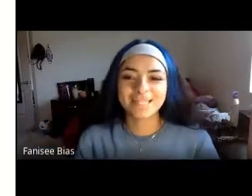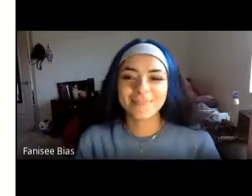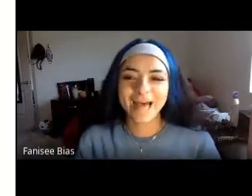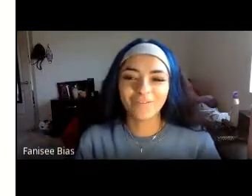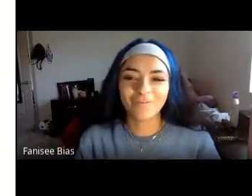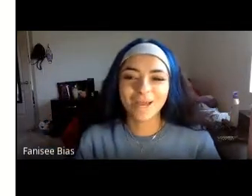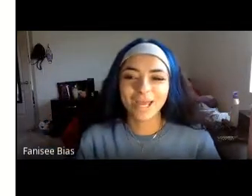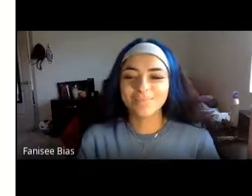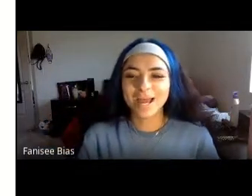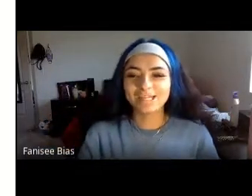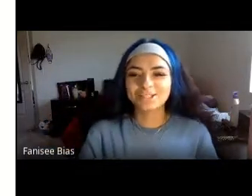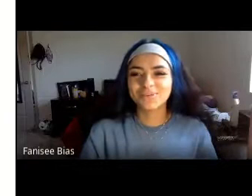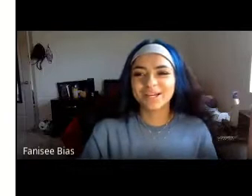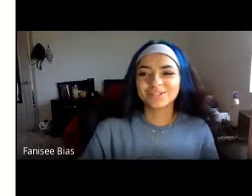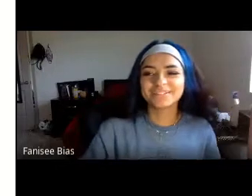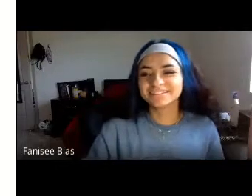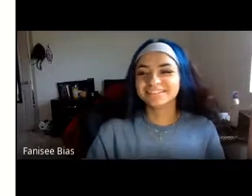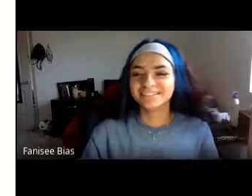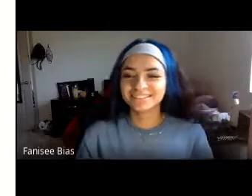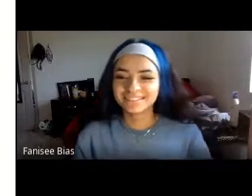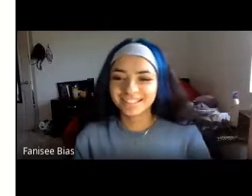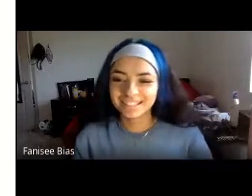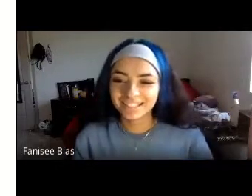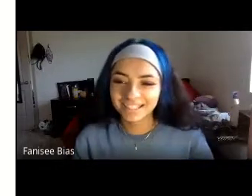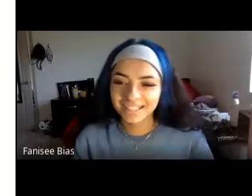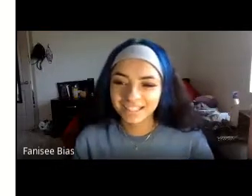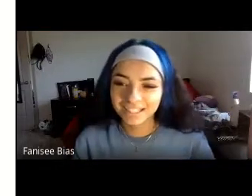I'm like singing the alphabet in my head too when I do it.